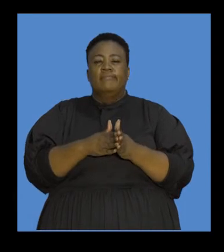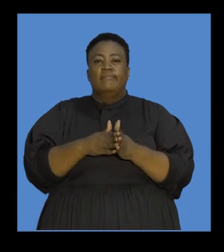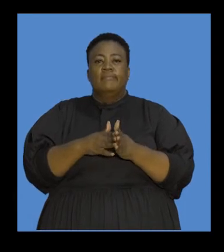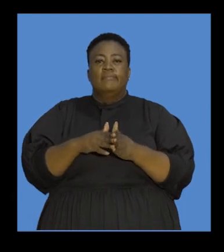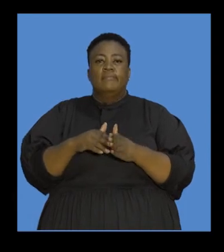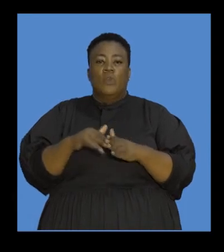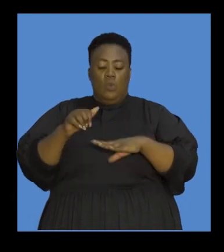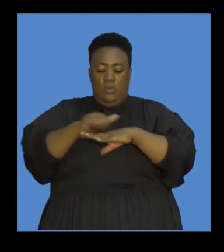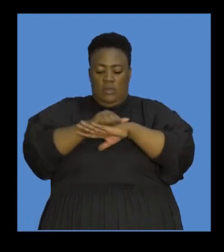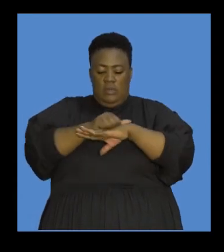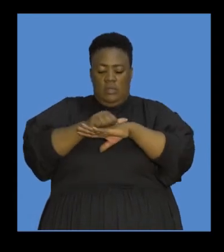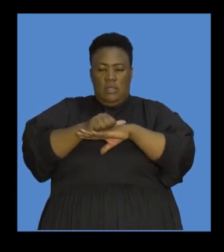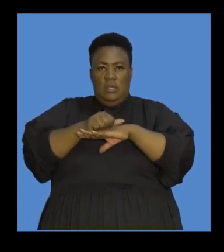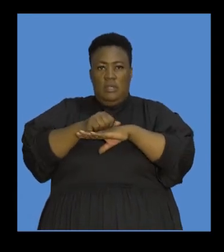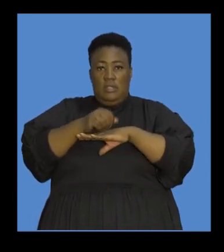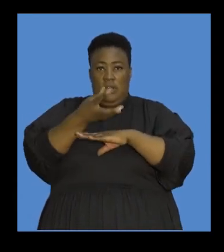We still have gravity.